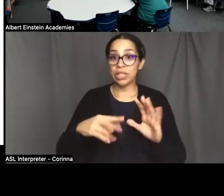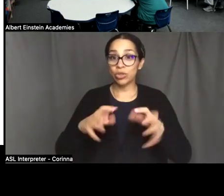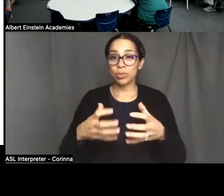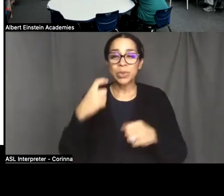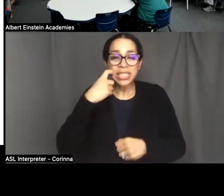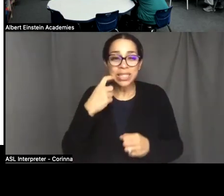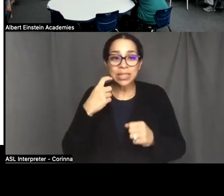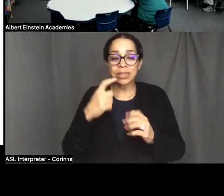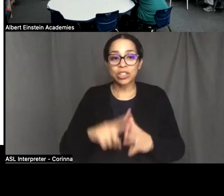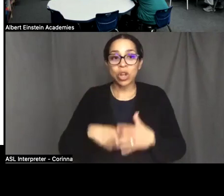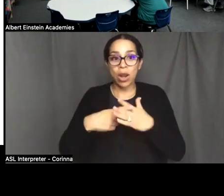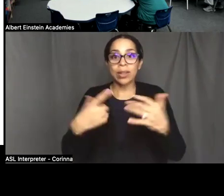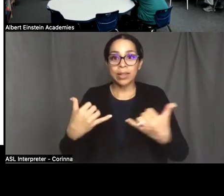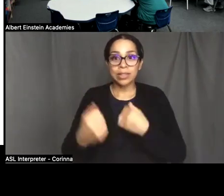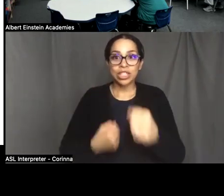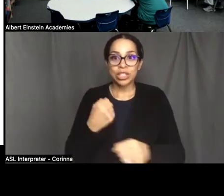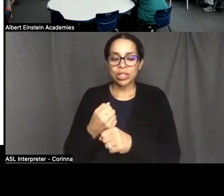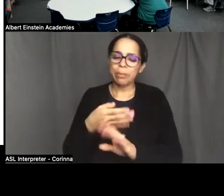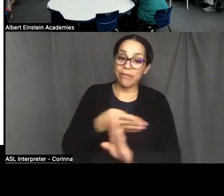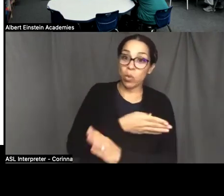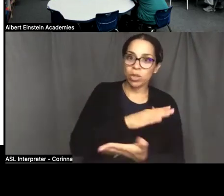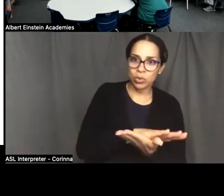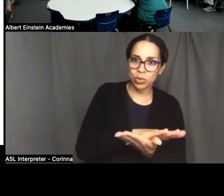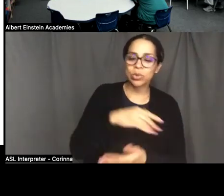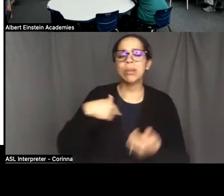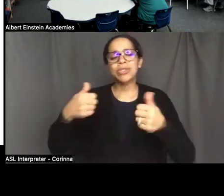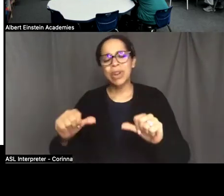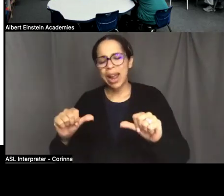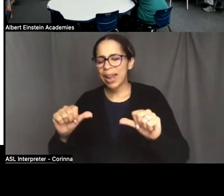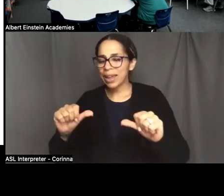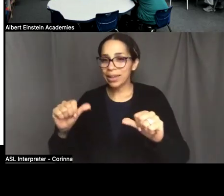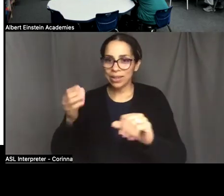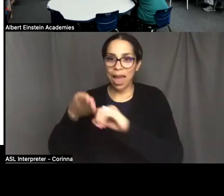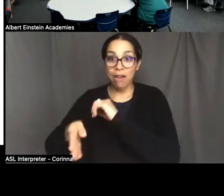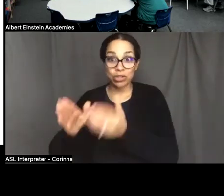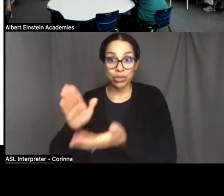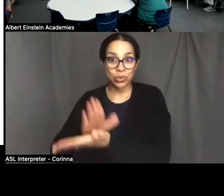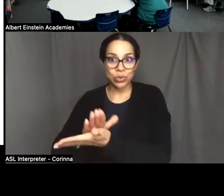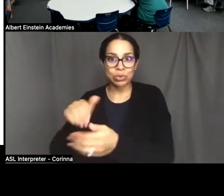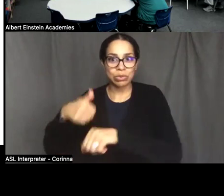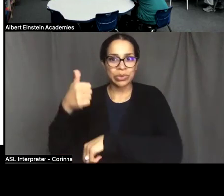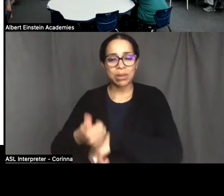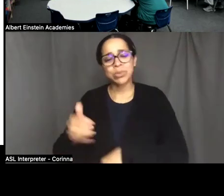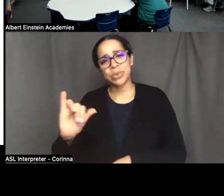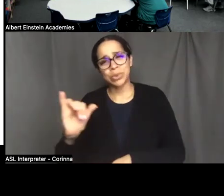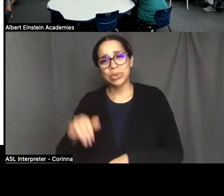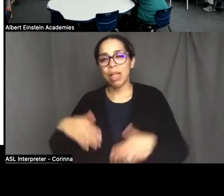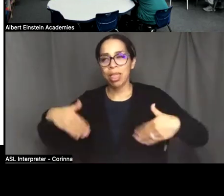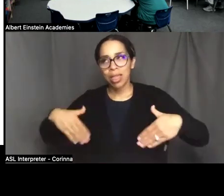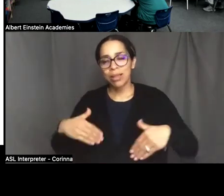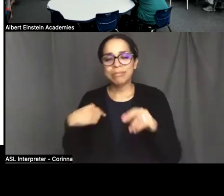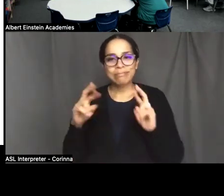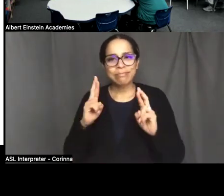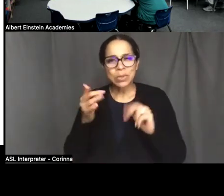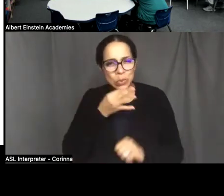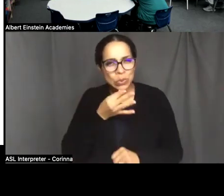really hard to set up after school reading groups as well. We're not quite there yet, but I think it's coming. So hopefully that's something we can